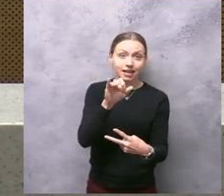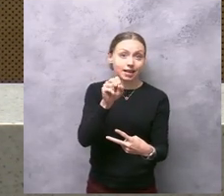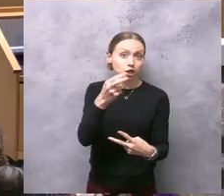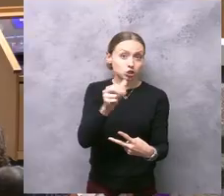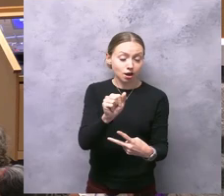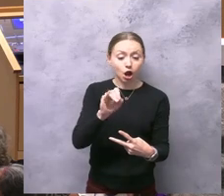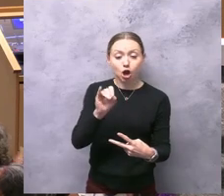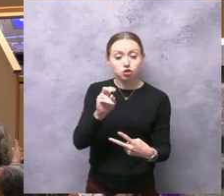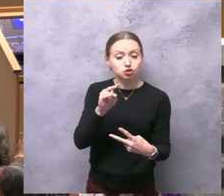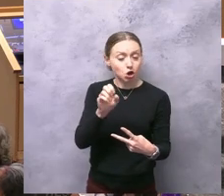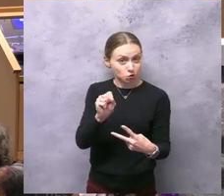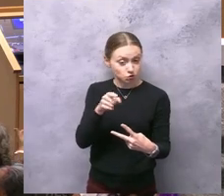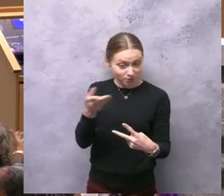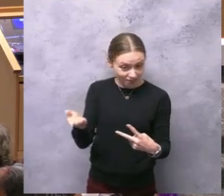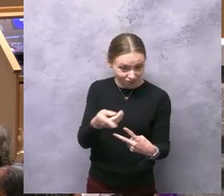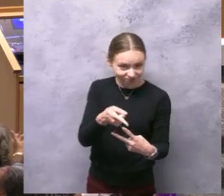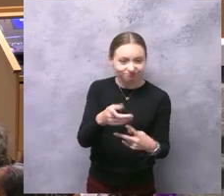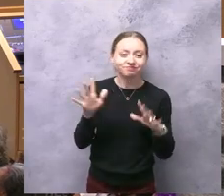Awesome.